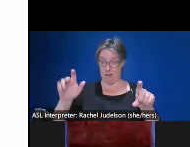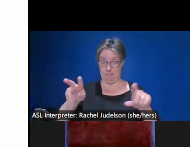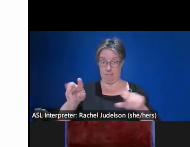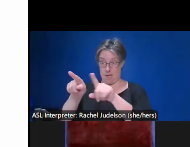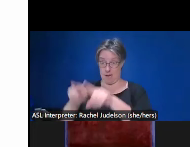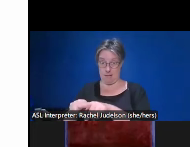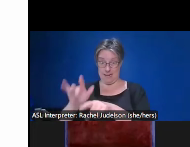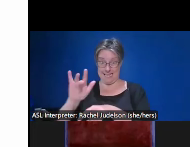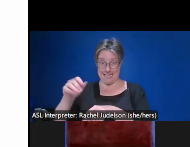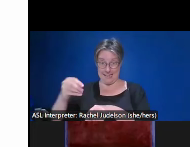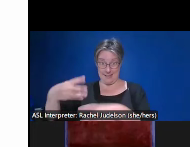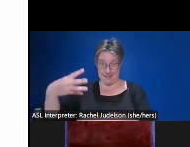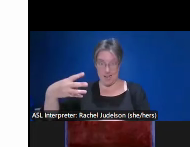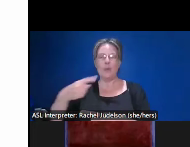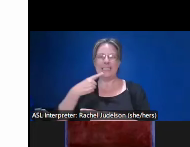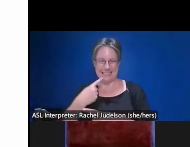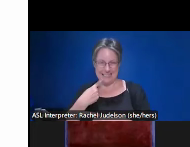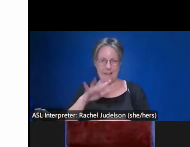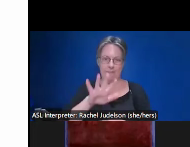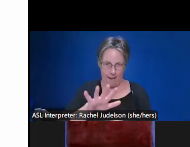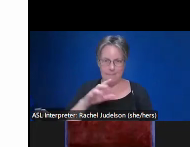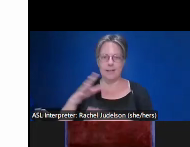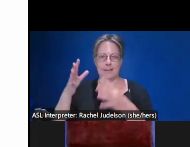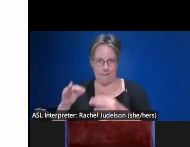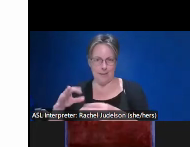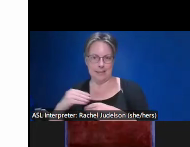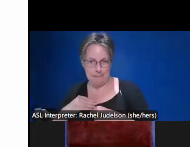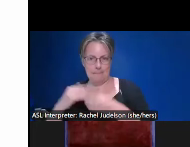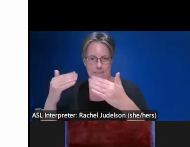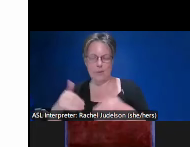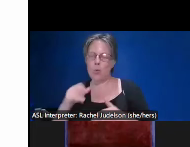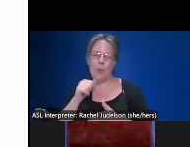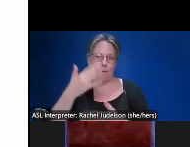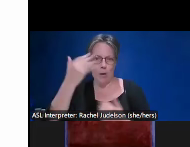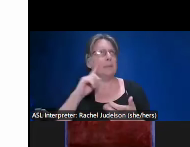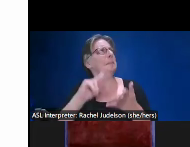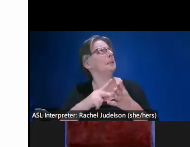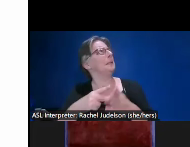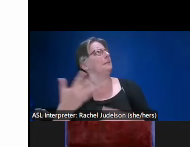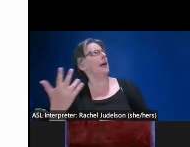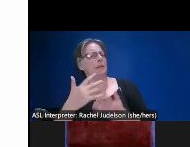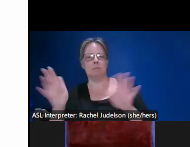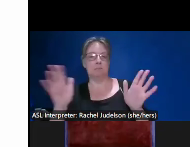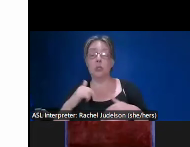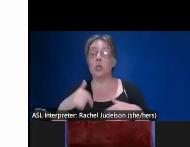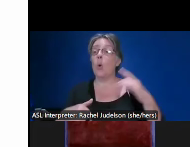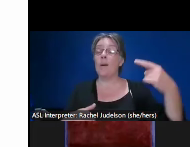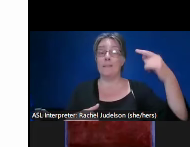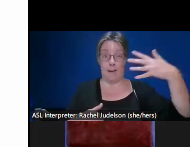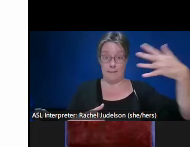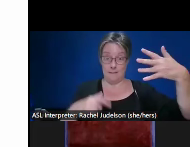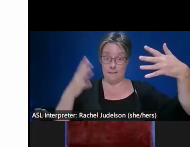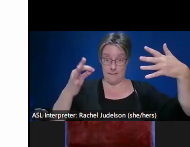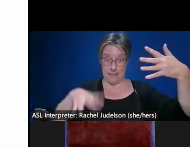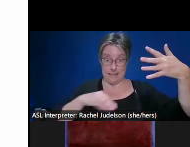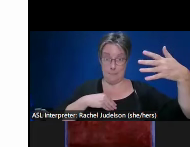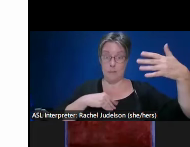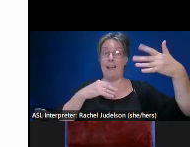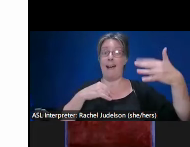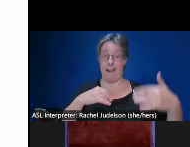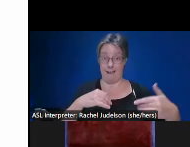says 5 definitely accept, and it goes down to a 1 where you have a definitely reject category. So you need to score